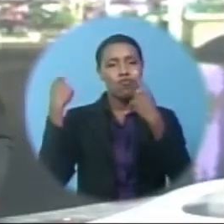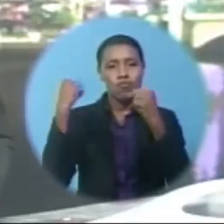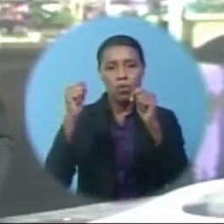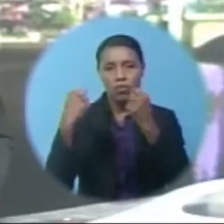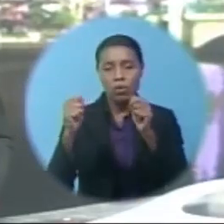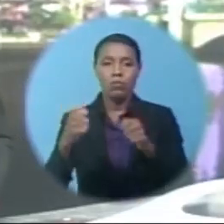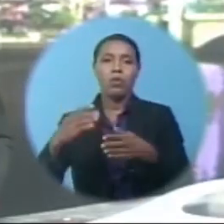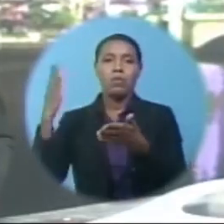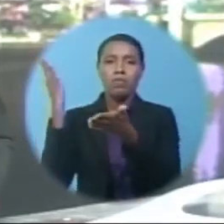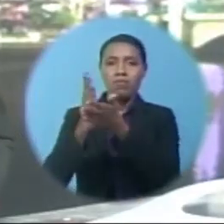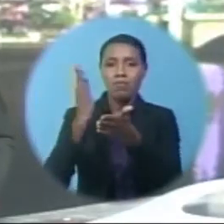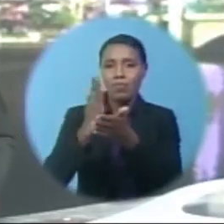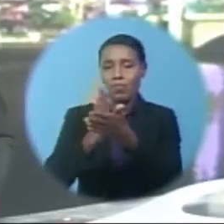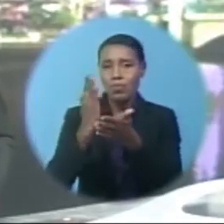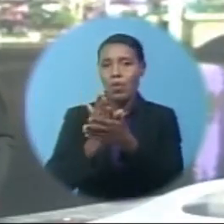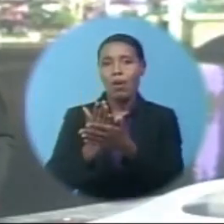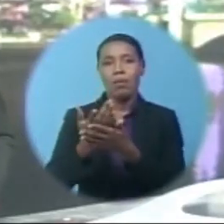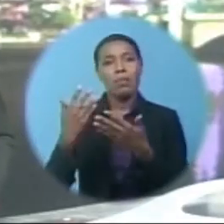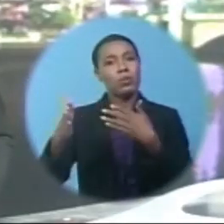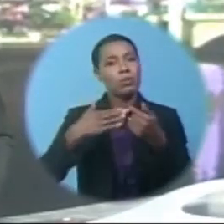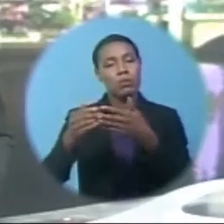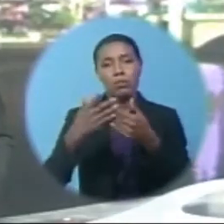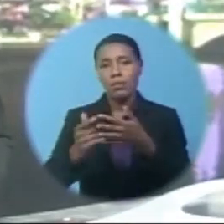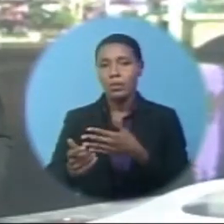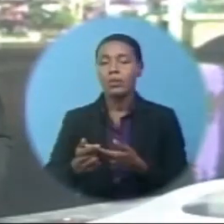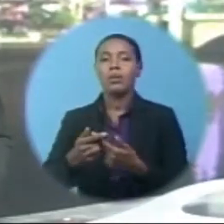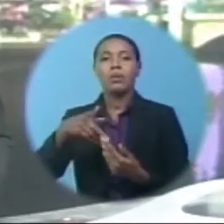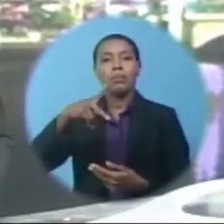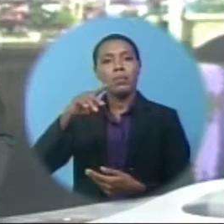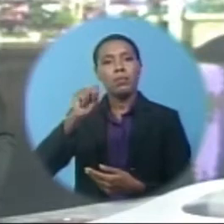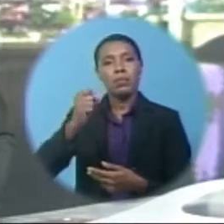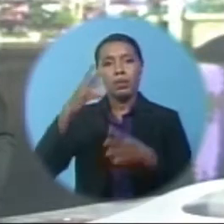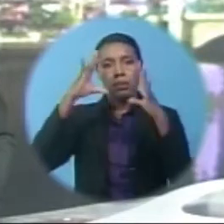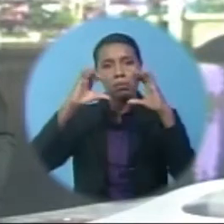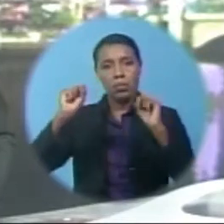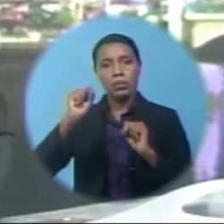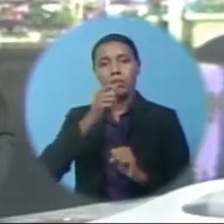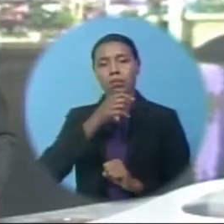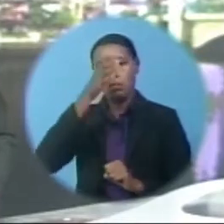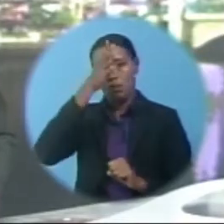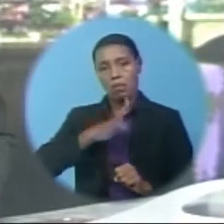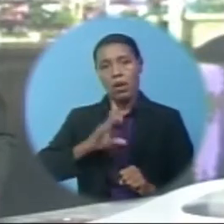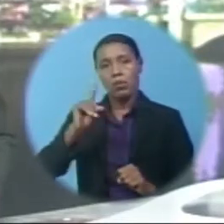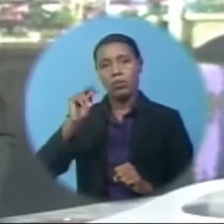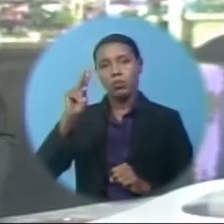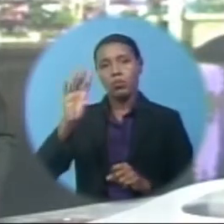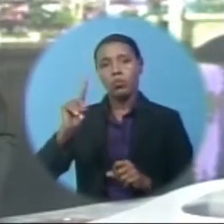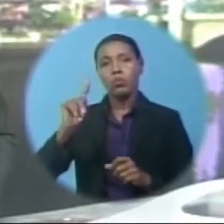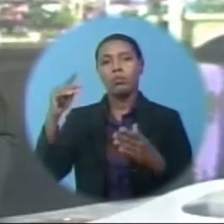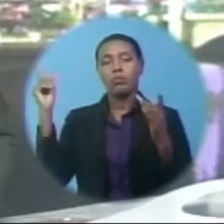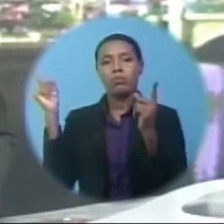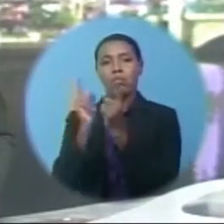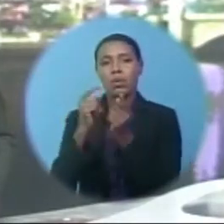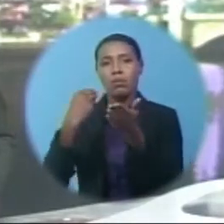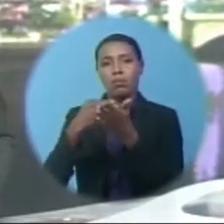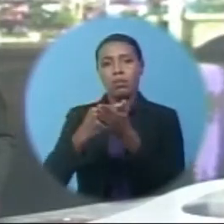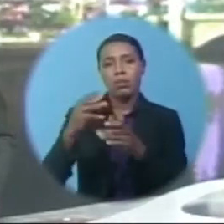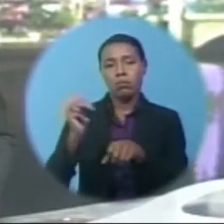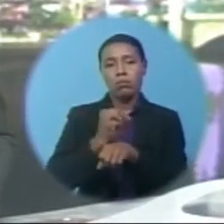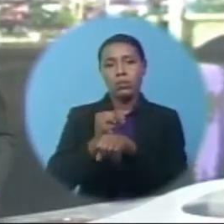in Trinidad still remains, despite an agreement from PSA President Watson Duke to meet with the Finance Minister. Minister